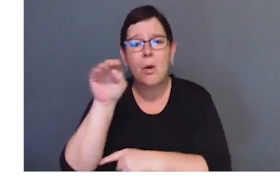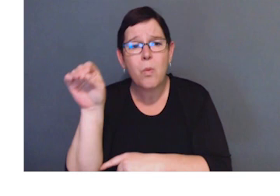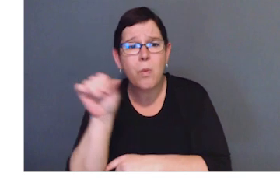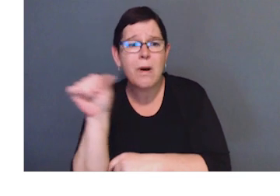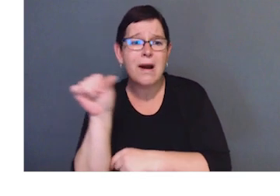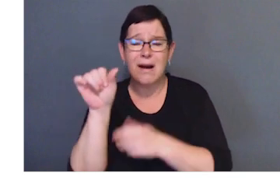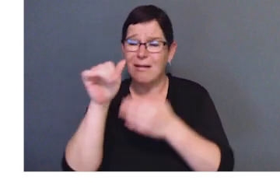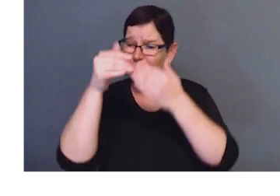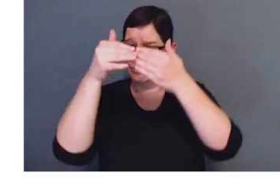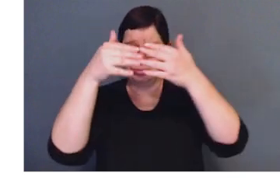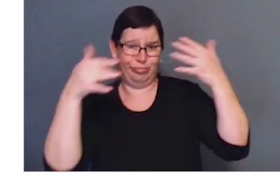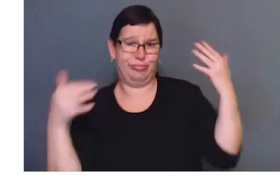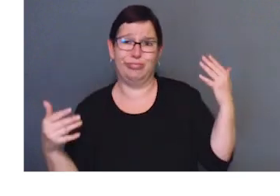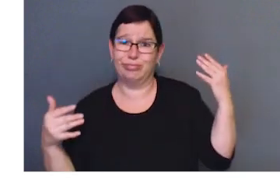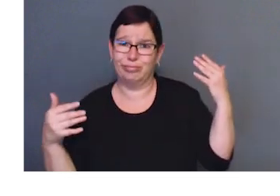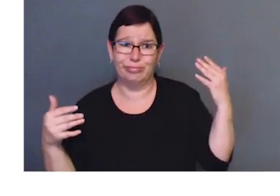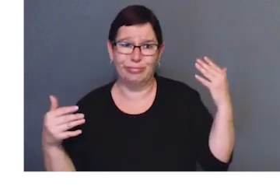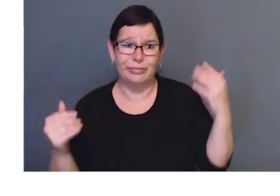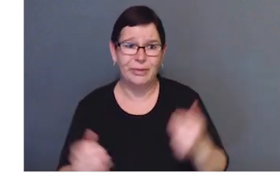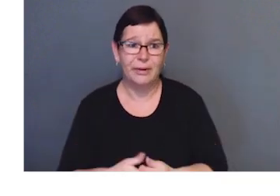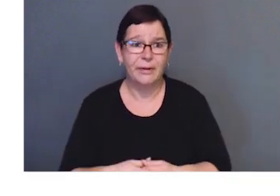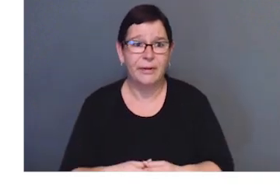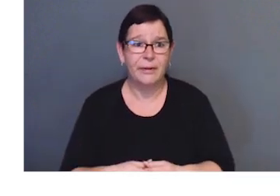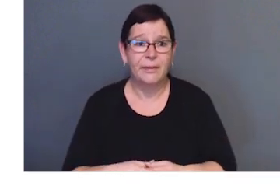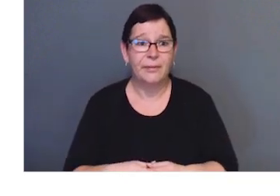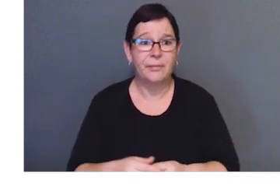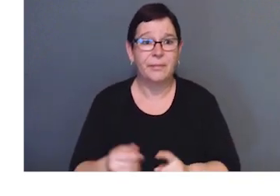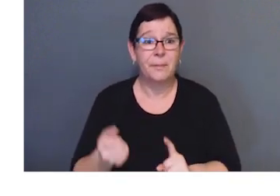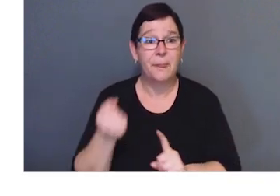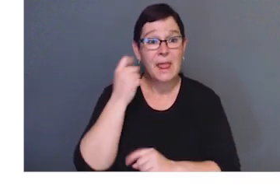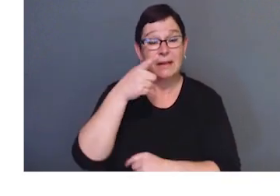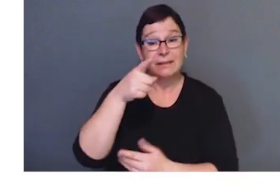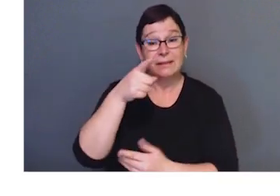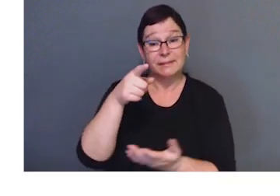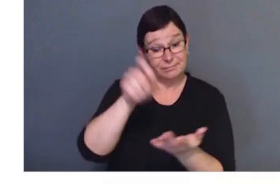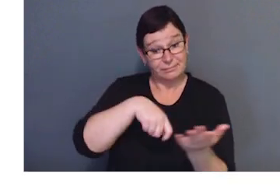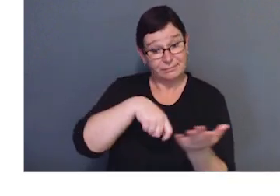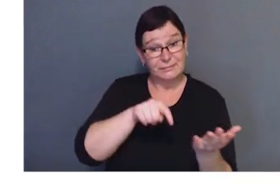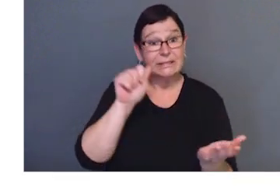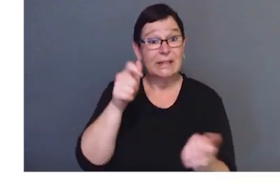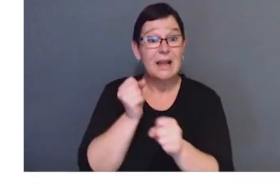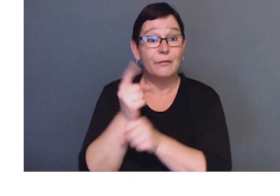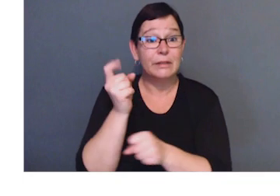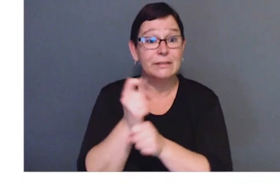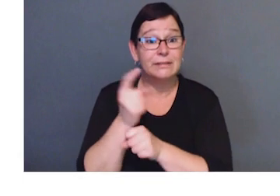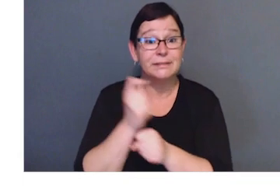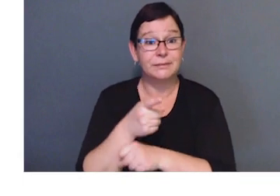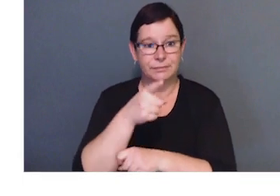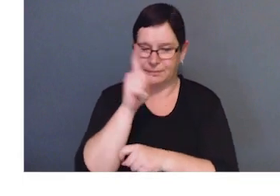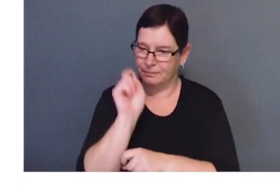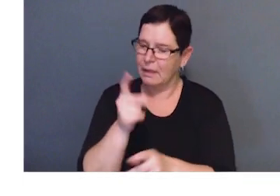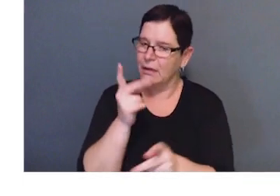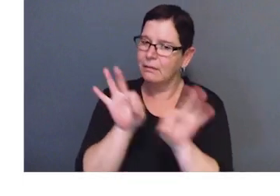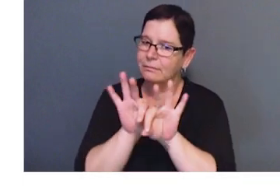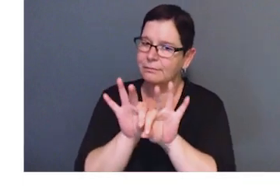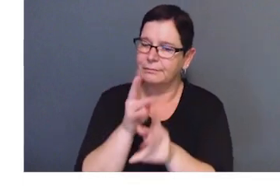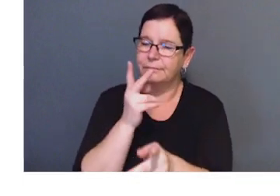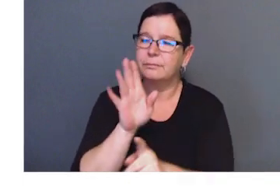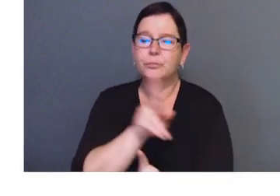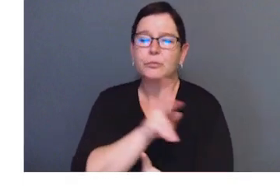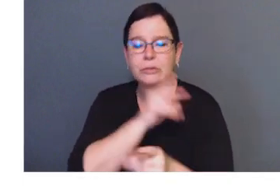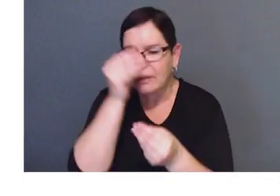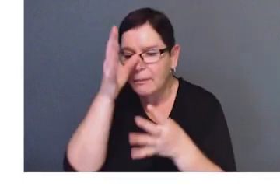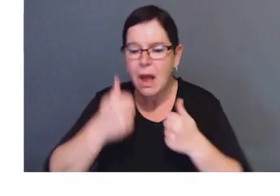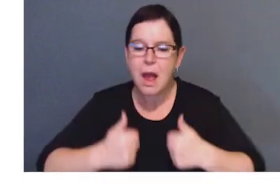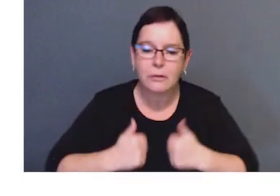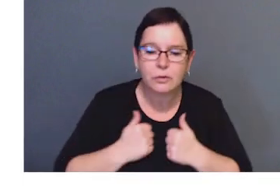your personal information up to date to keep getting benefits and credits. For more information or to sign up, go to the web address